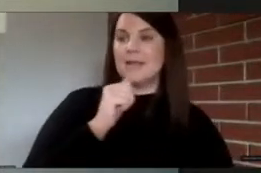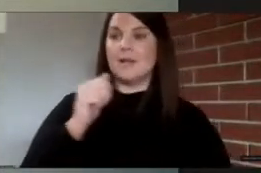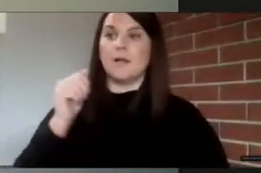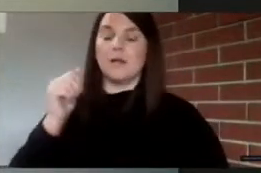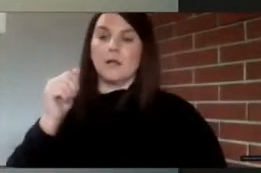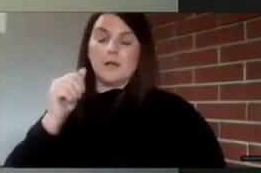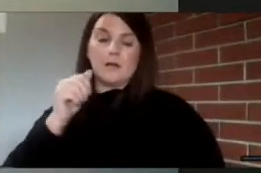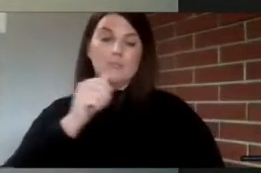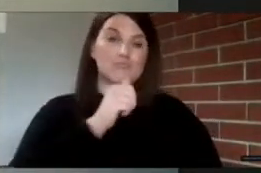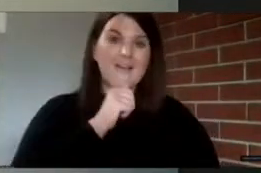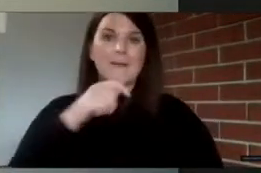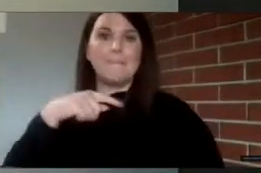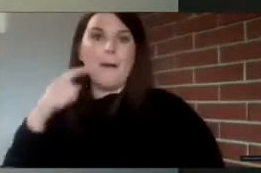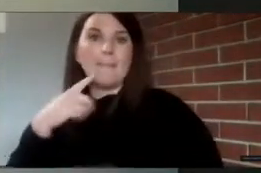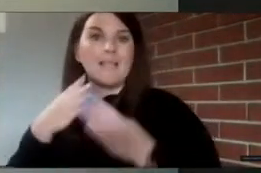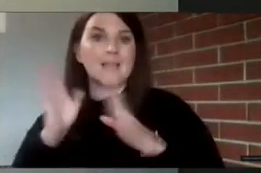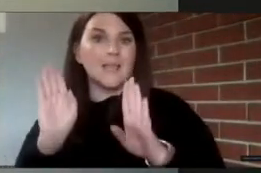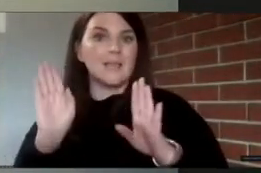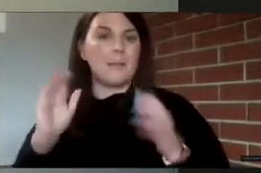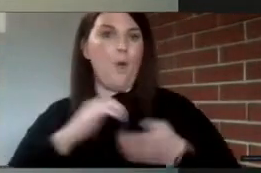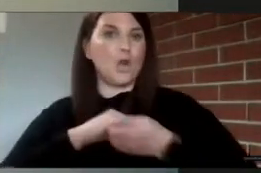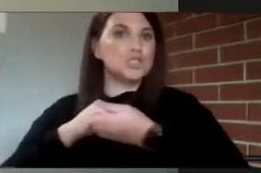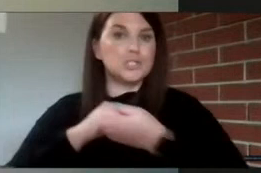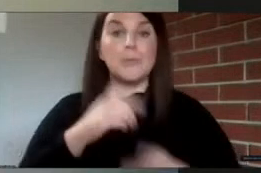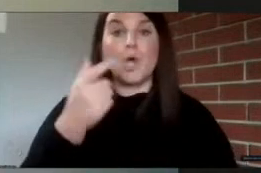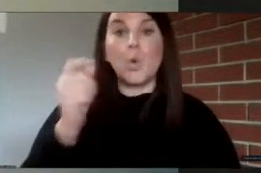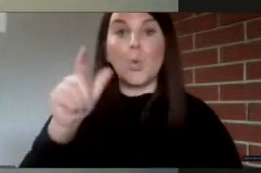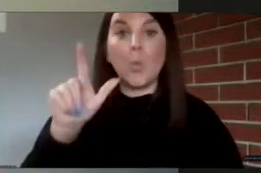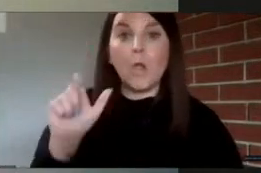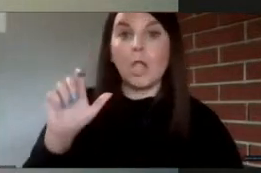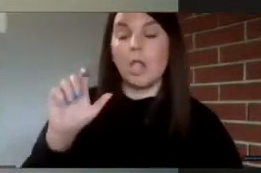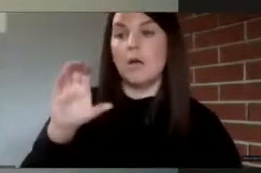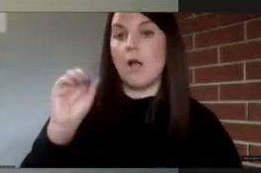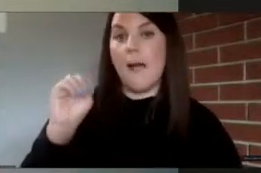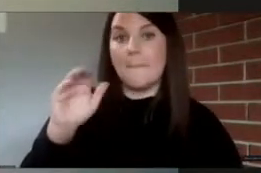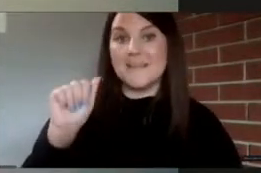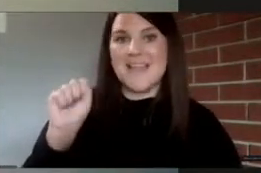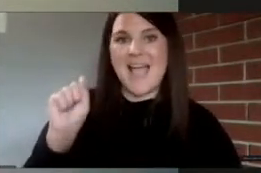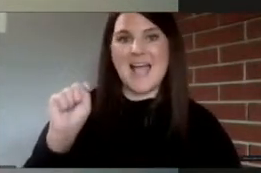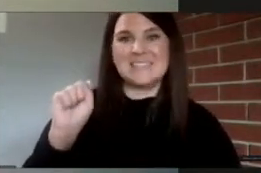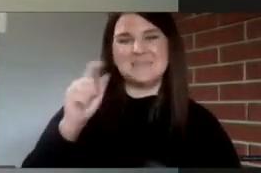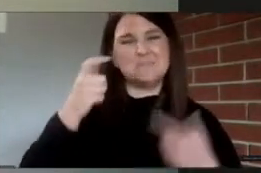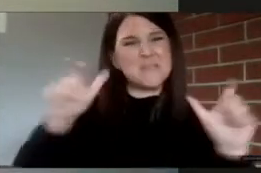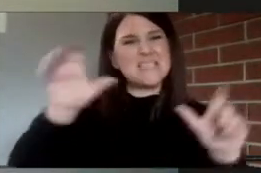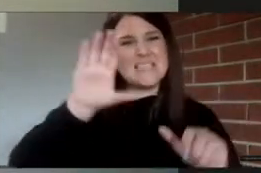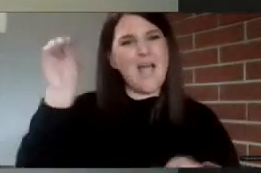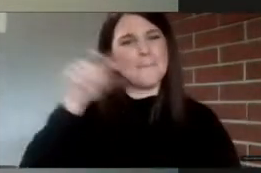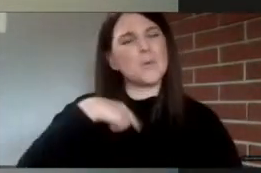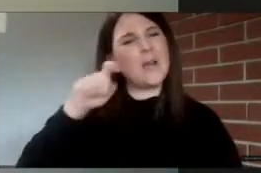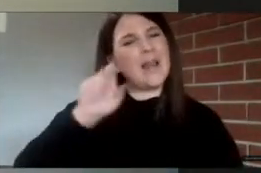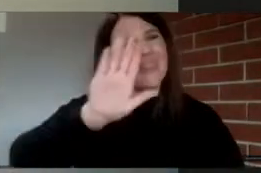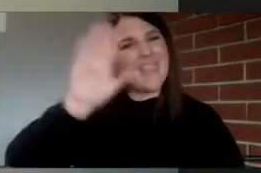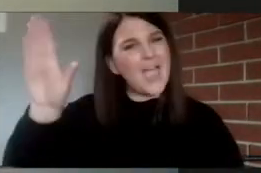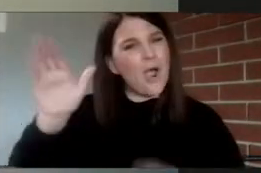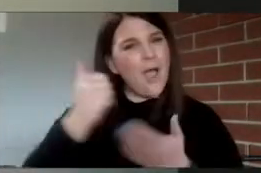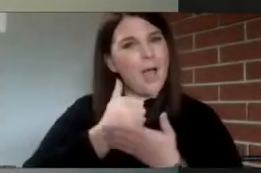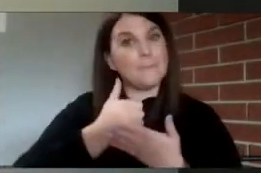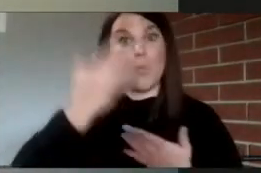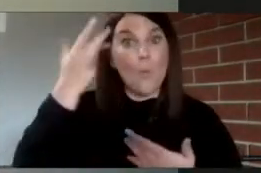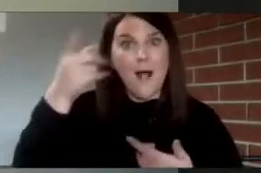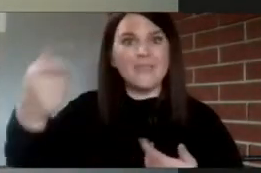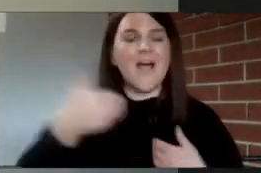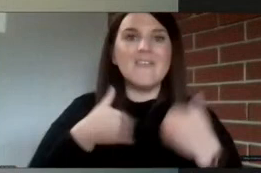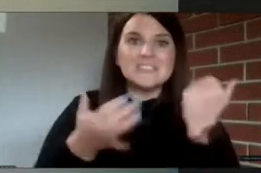divide. Google, Comcast, other large companies, we need their help. They have the means and the technology to